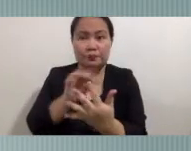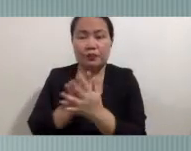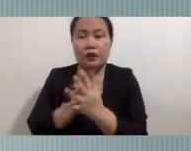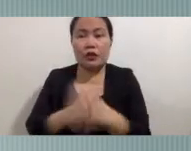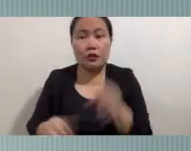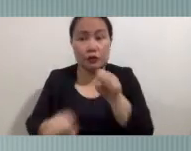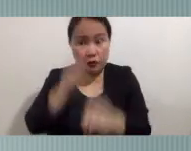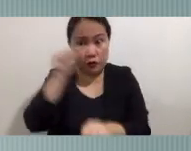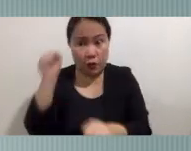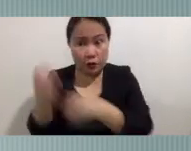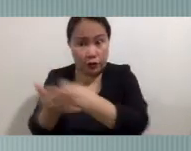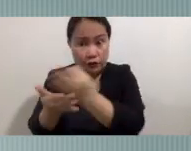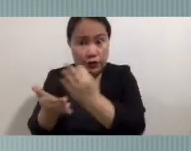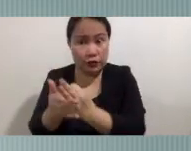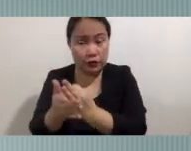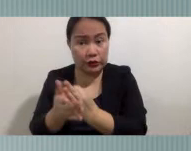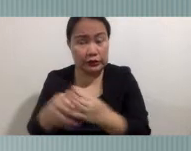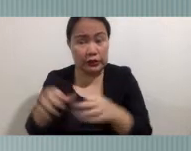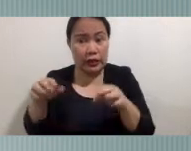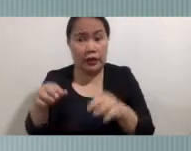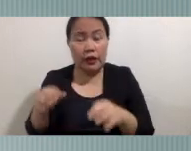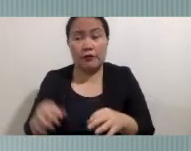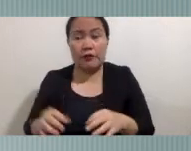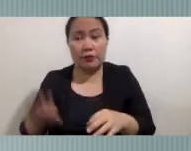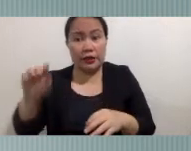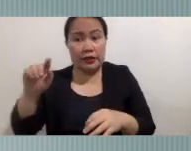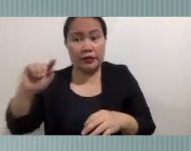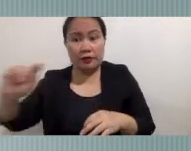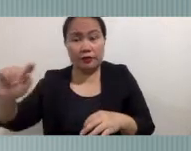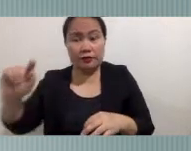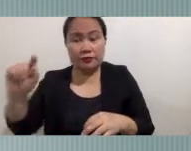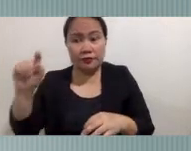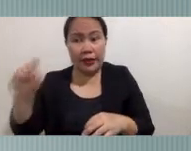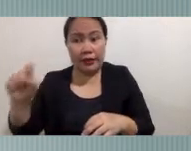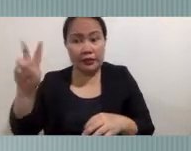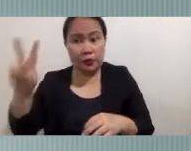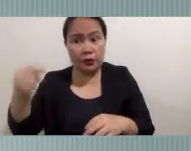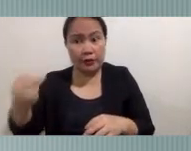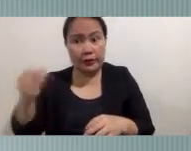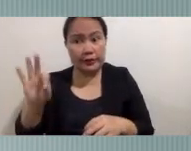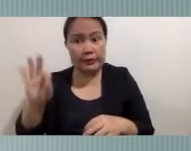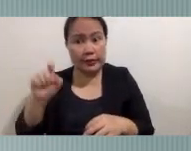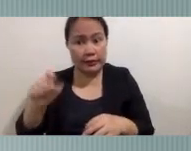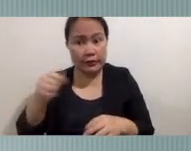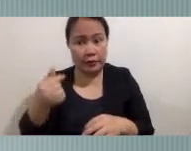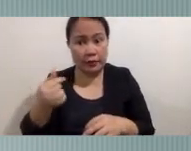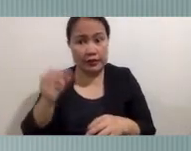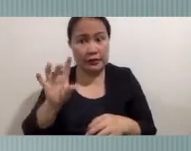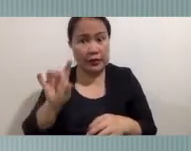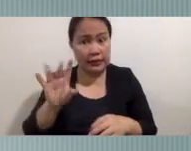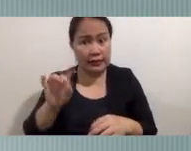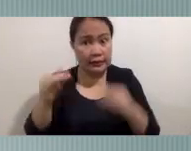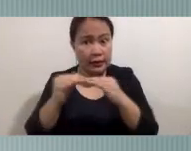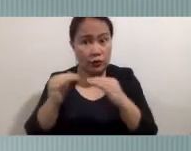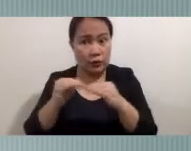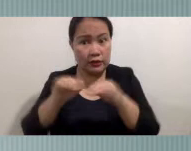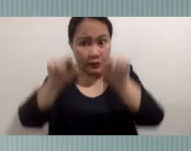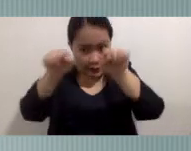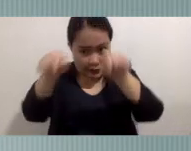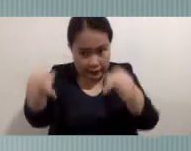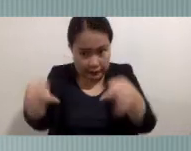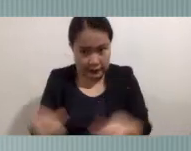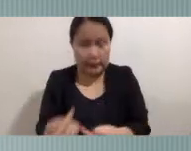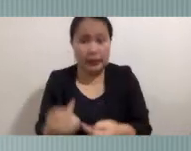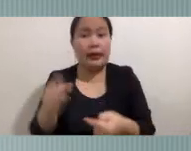Therefore, our factored form is from x squared minus 9x plus 18